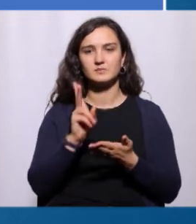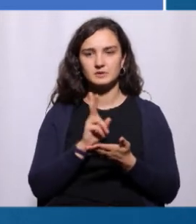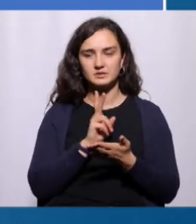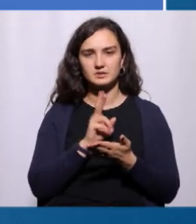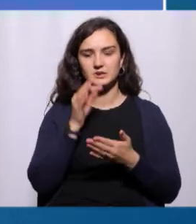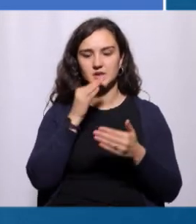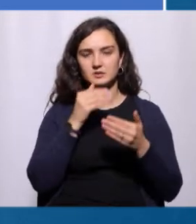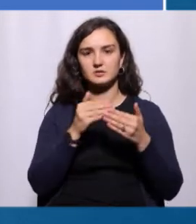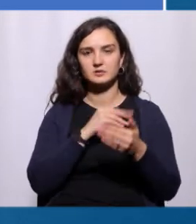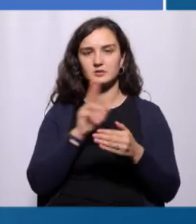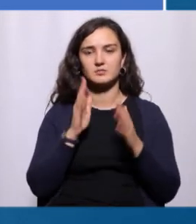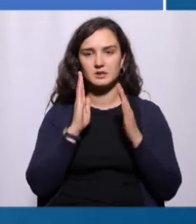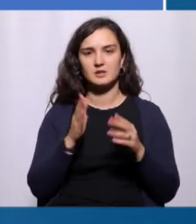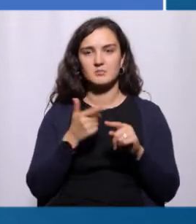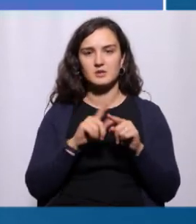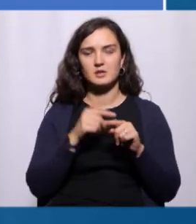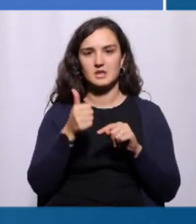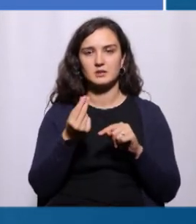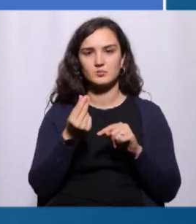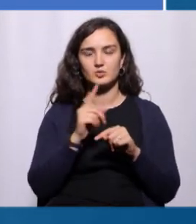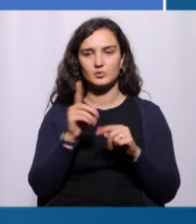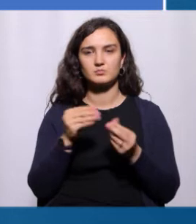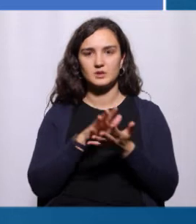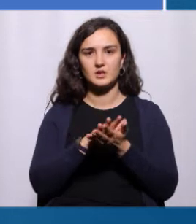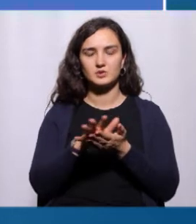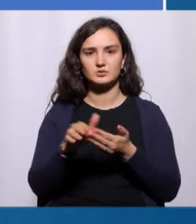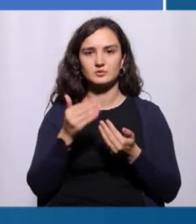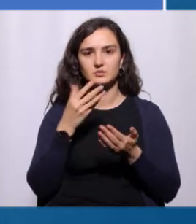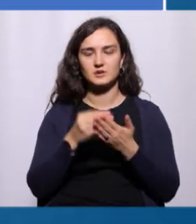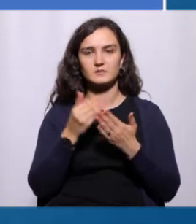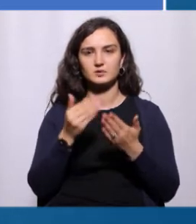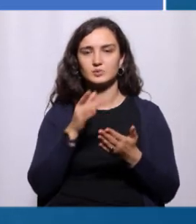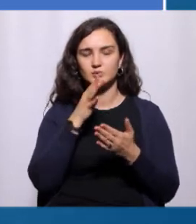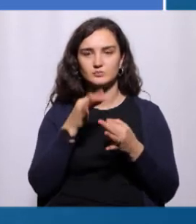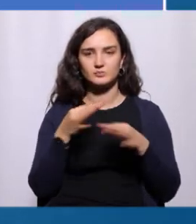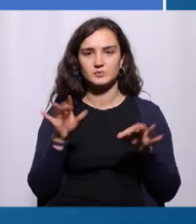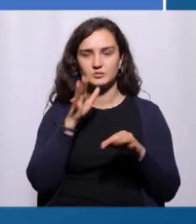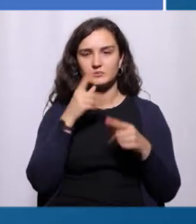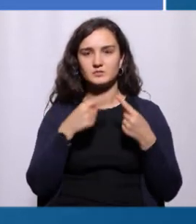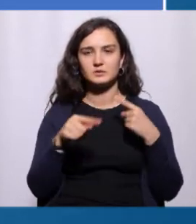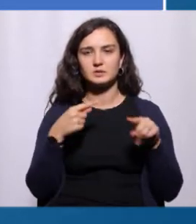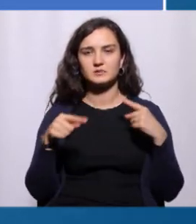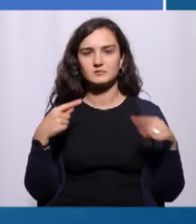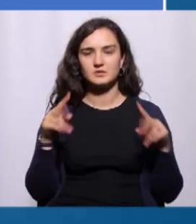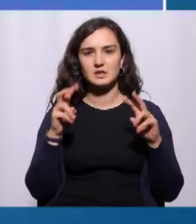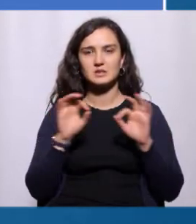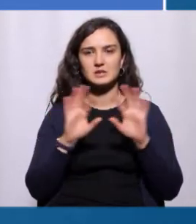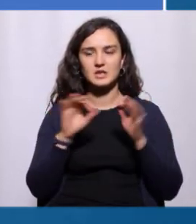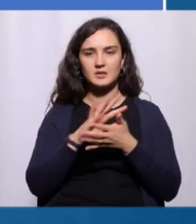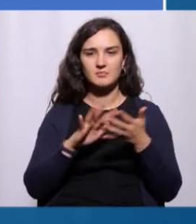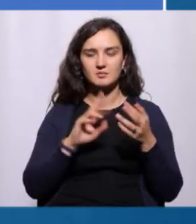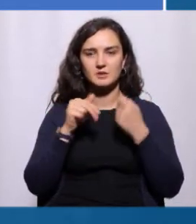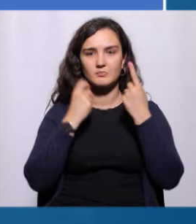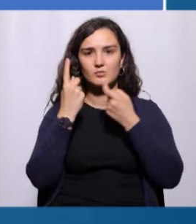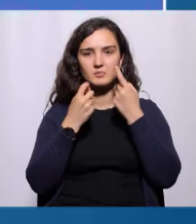retire early but still will have good money to spend on their leisure. Different kinds of advertising and